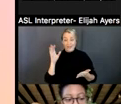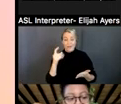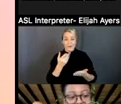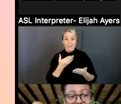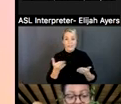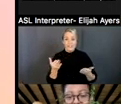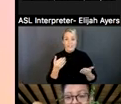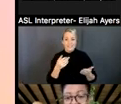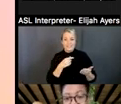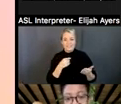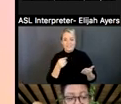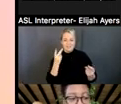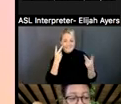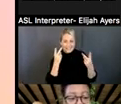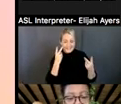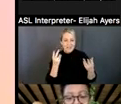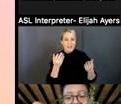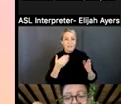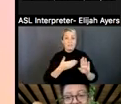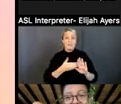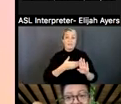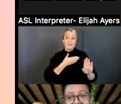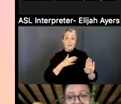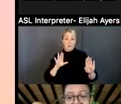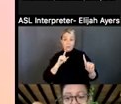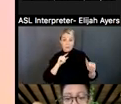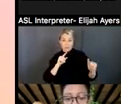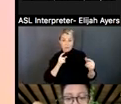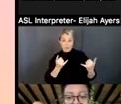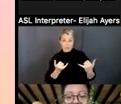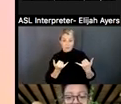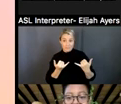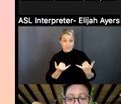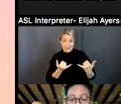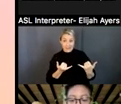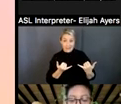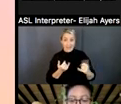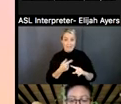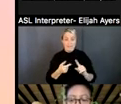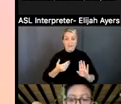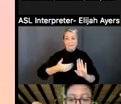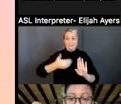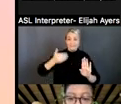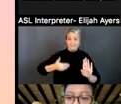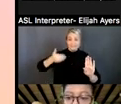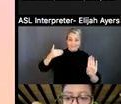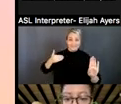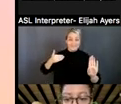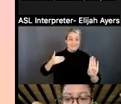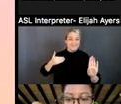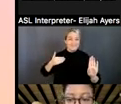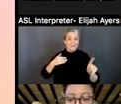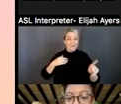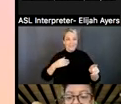you all see before your responses from today has come from our last two gatherings. And so as this grows